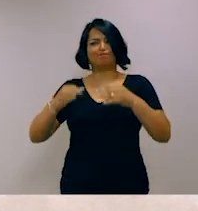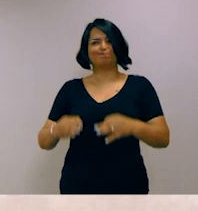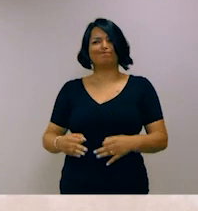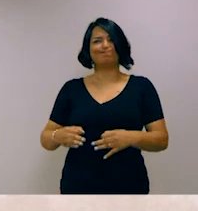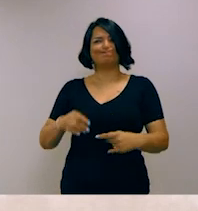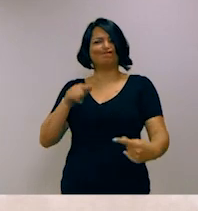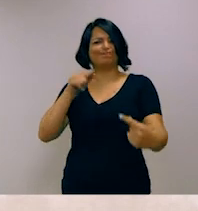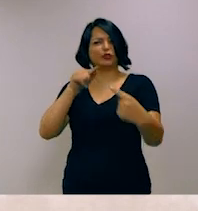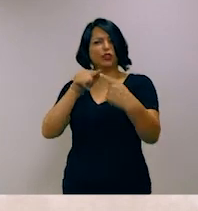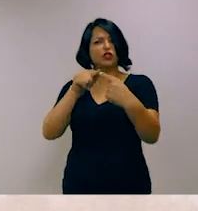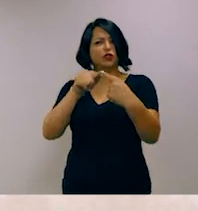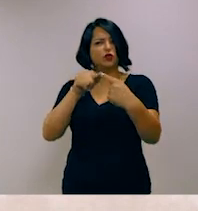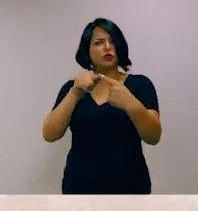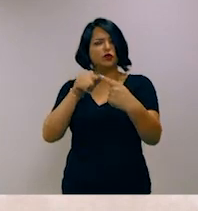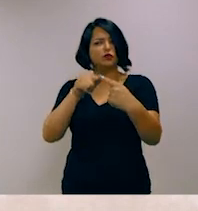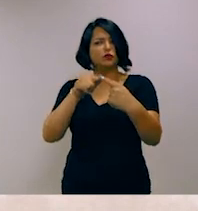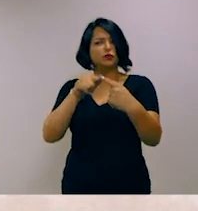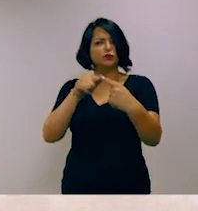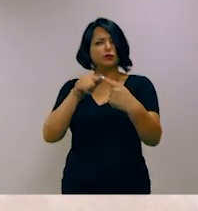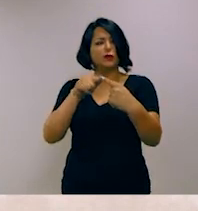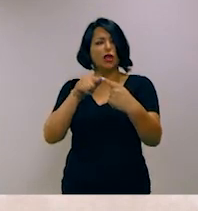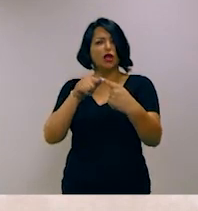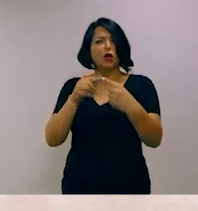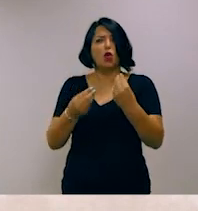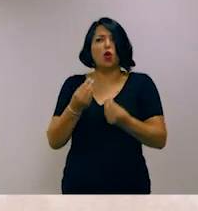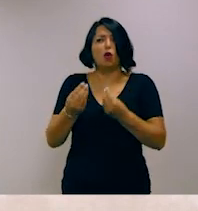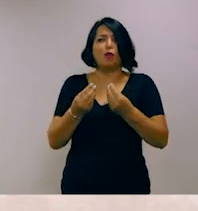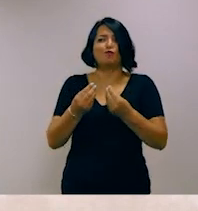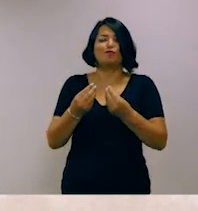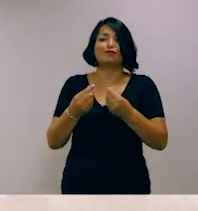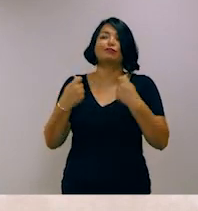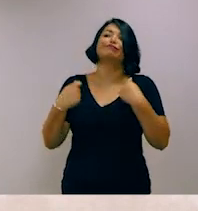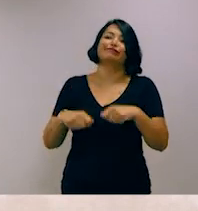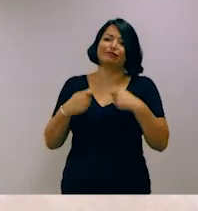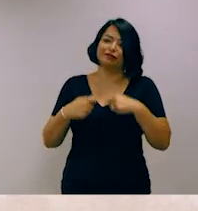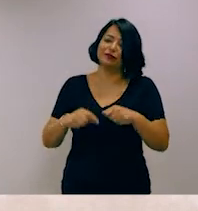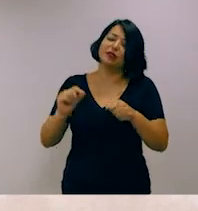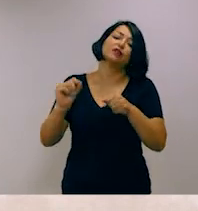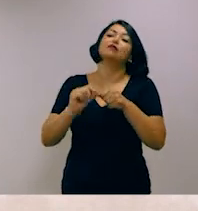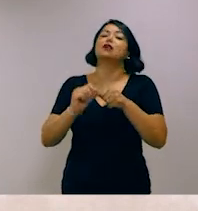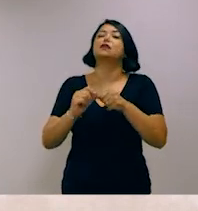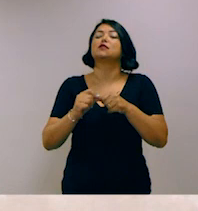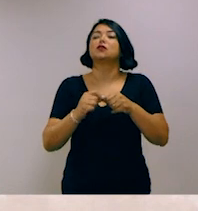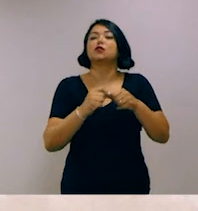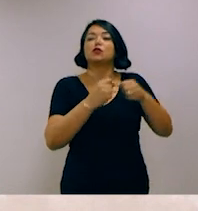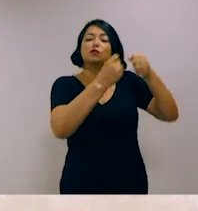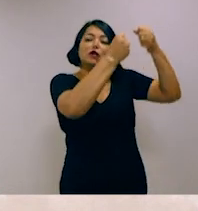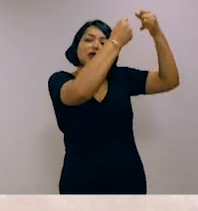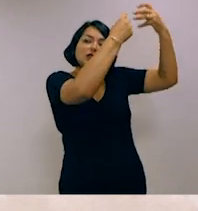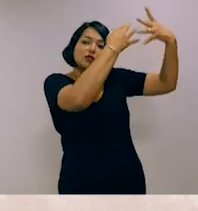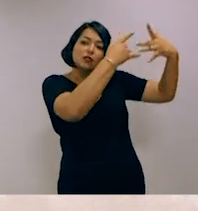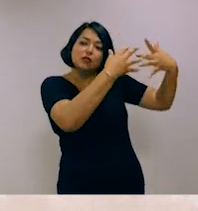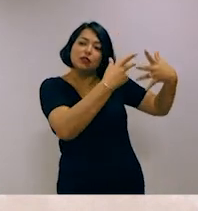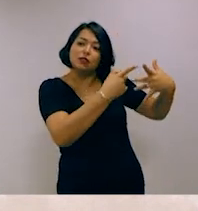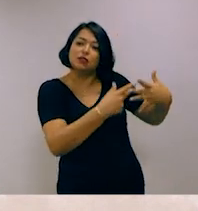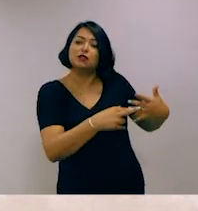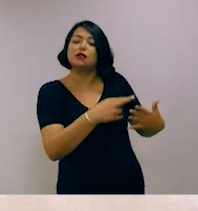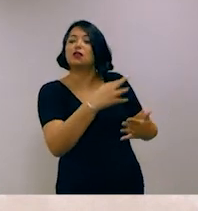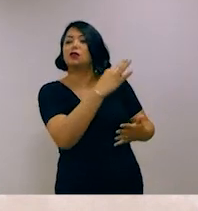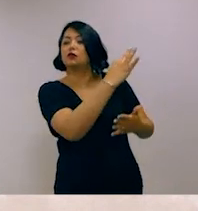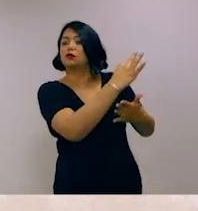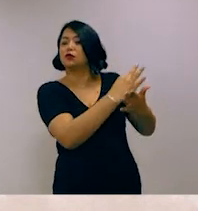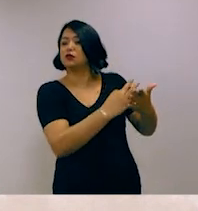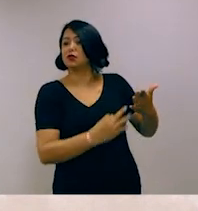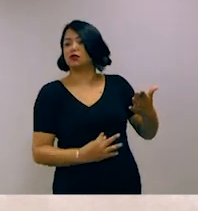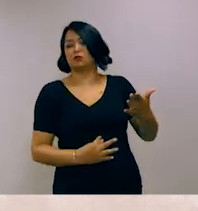more precise way. And the only field that does that is the description, the text description of the product. And